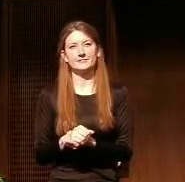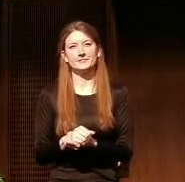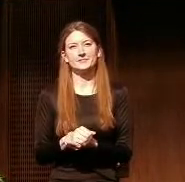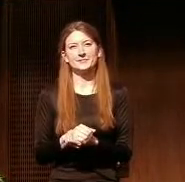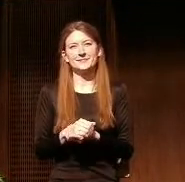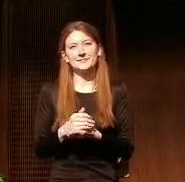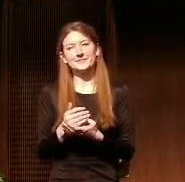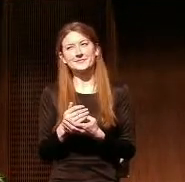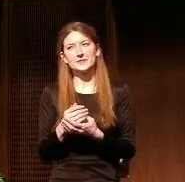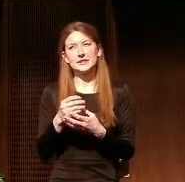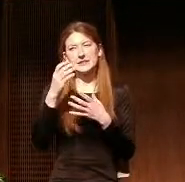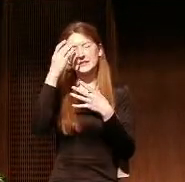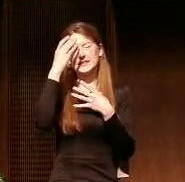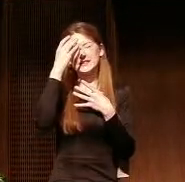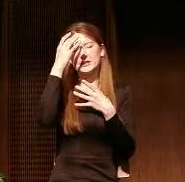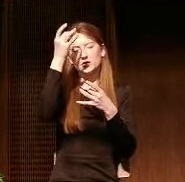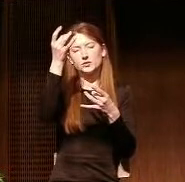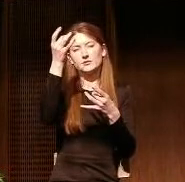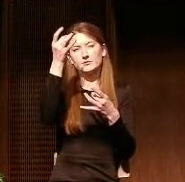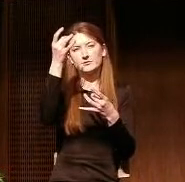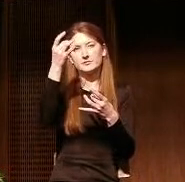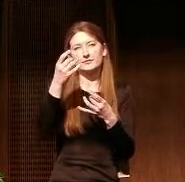Isn't it interesting